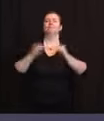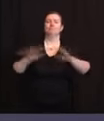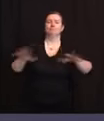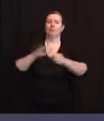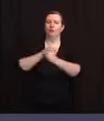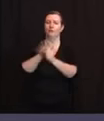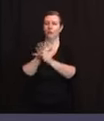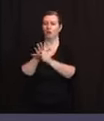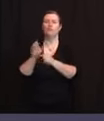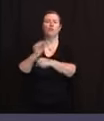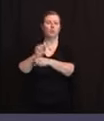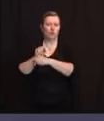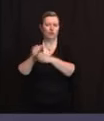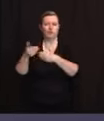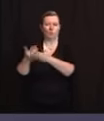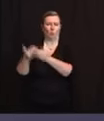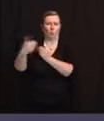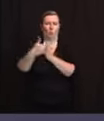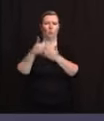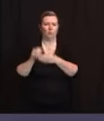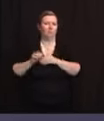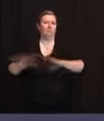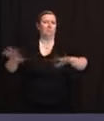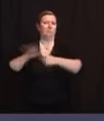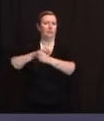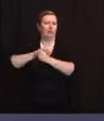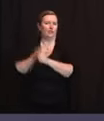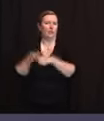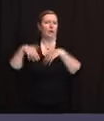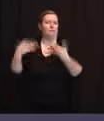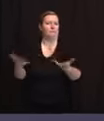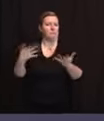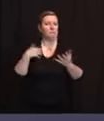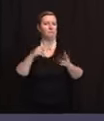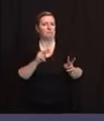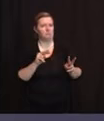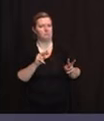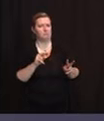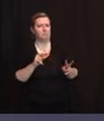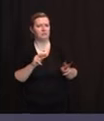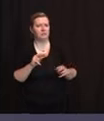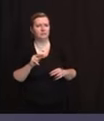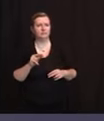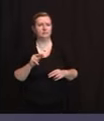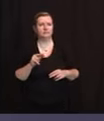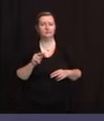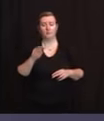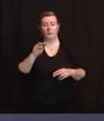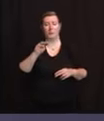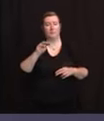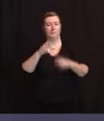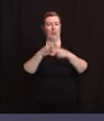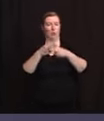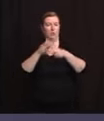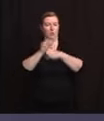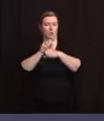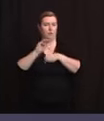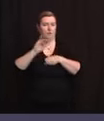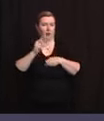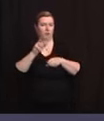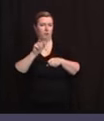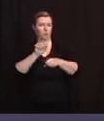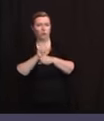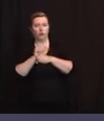realities. And so it's something we're very focused on, and again, that's why the migrant workers and the seasonal workers are listed high on that list